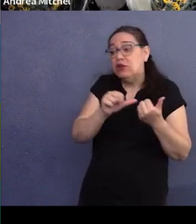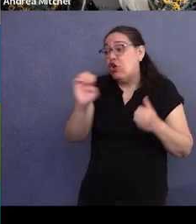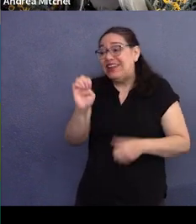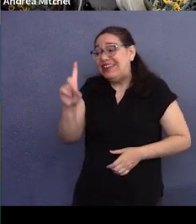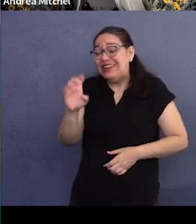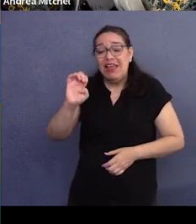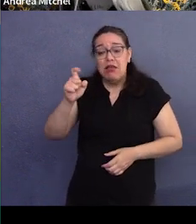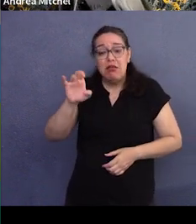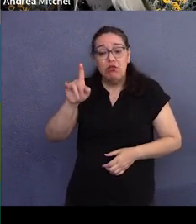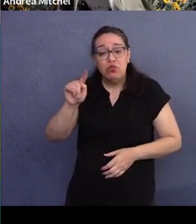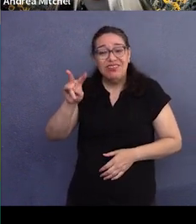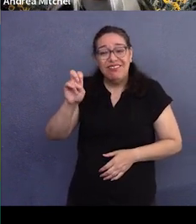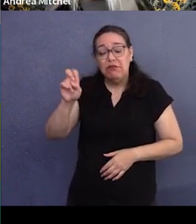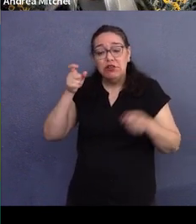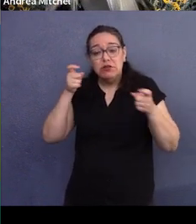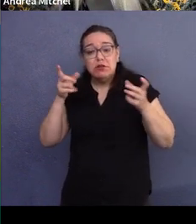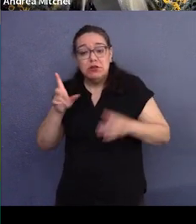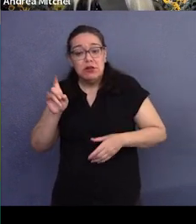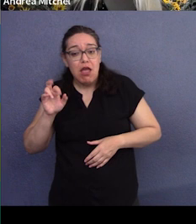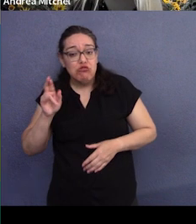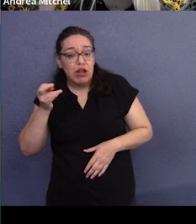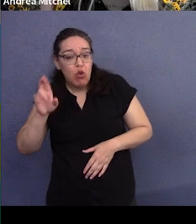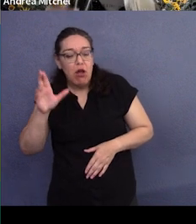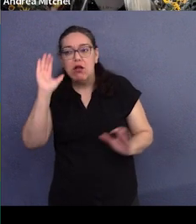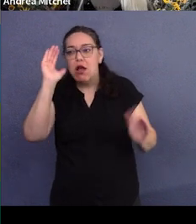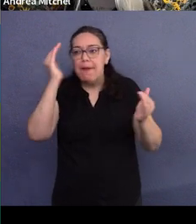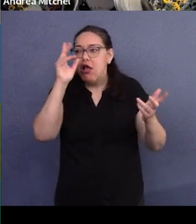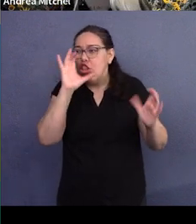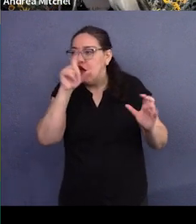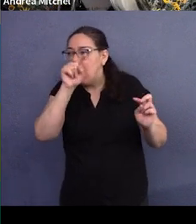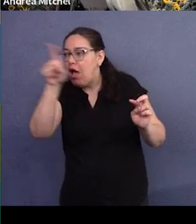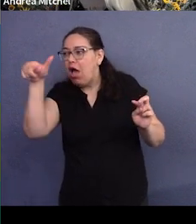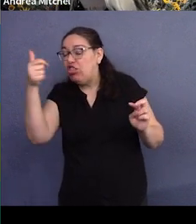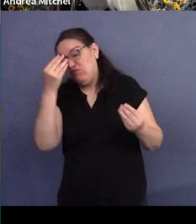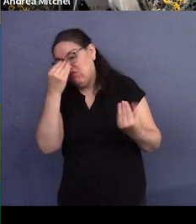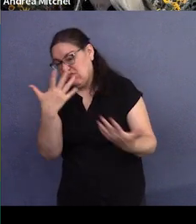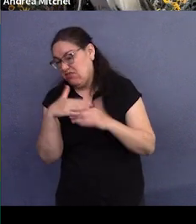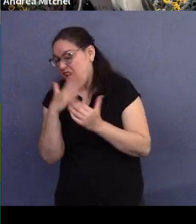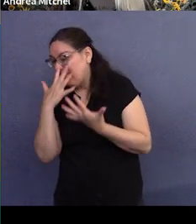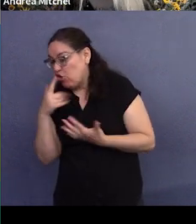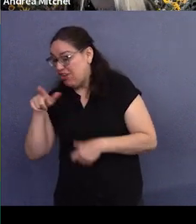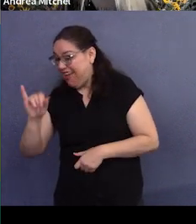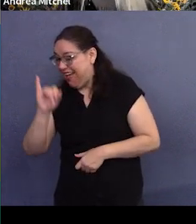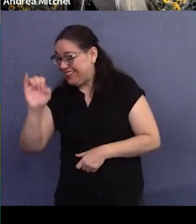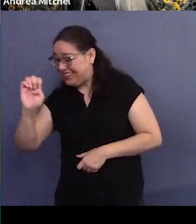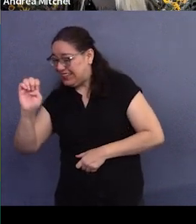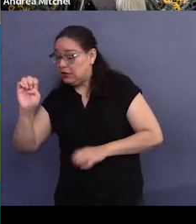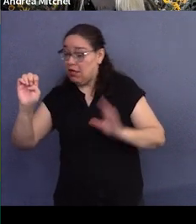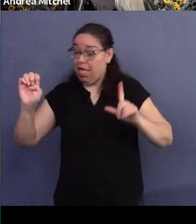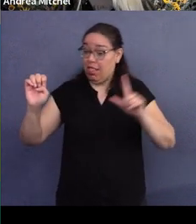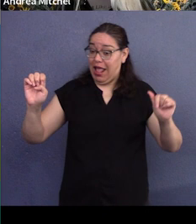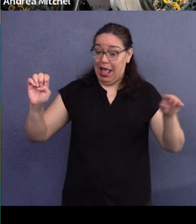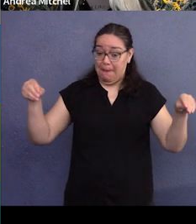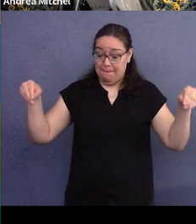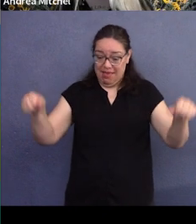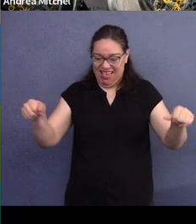in your area. Unfortunately, the IE pays lower than LA. That is just the fact.